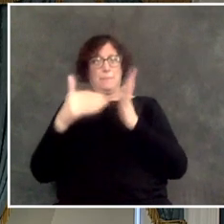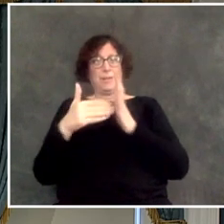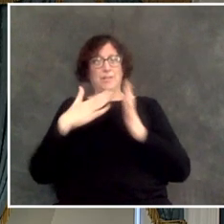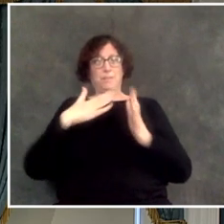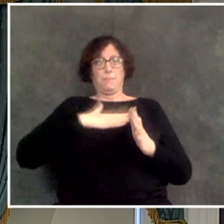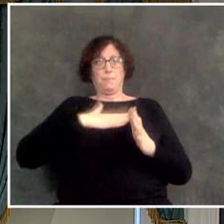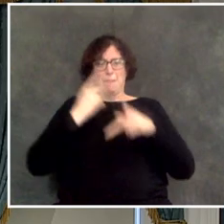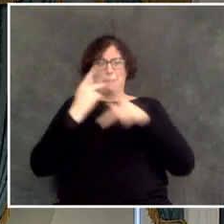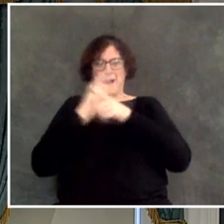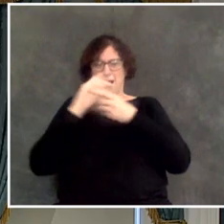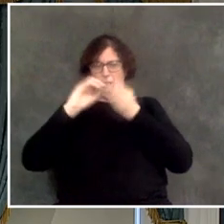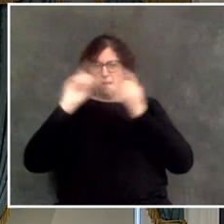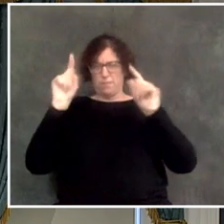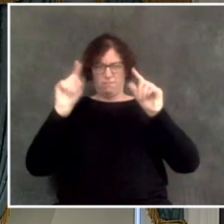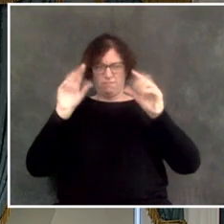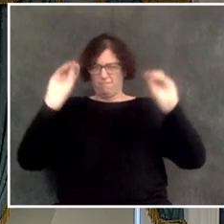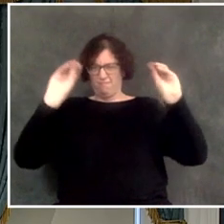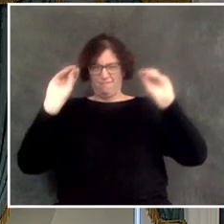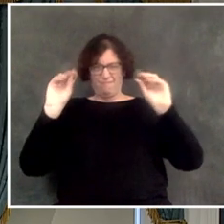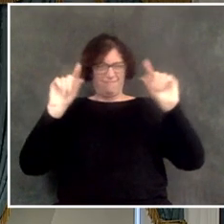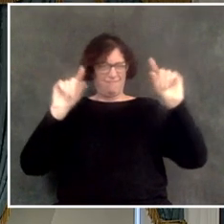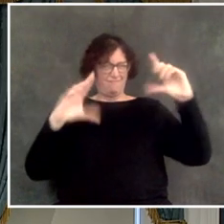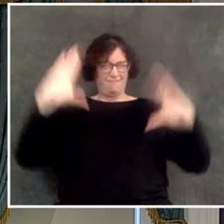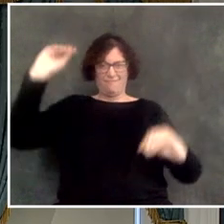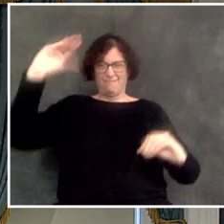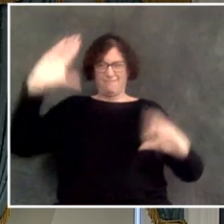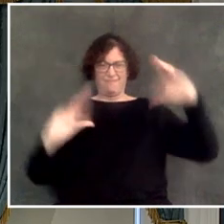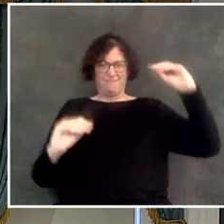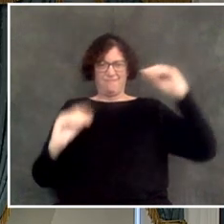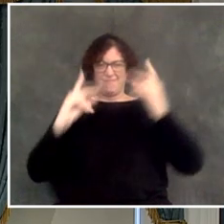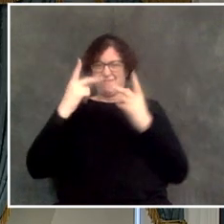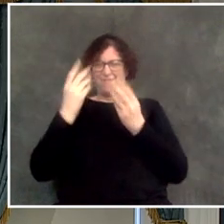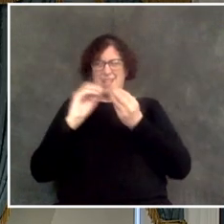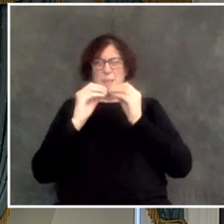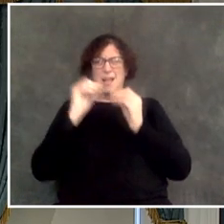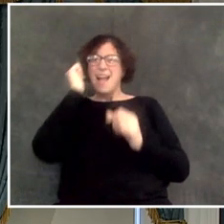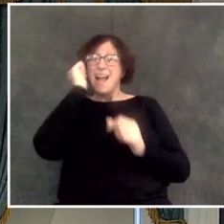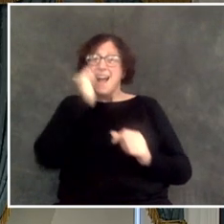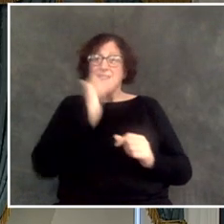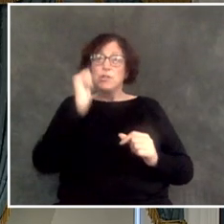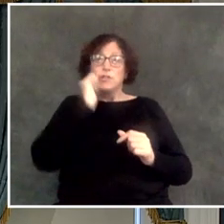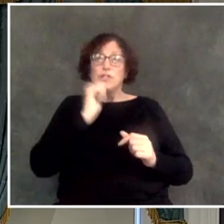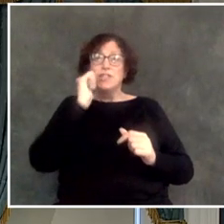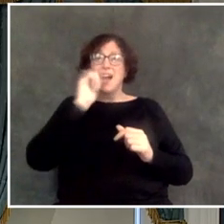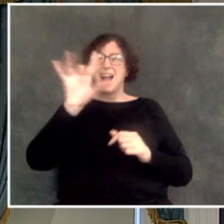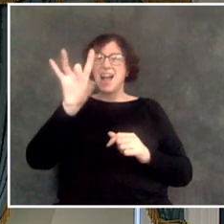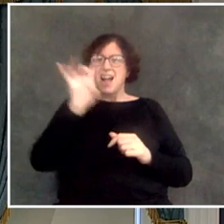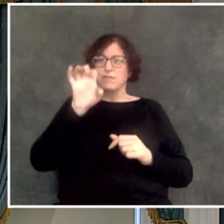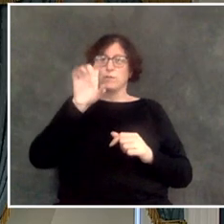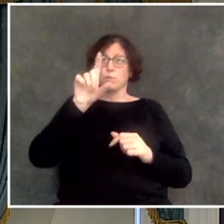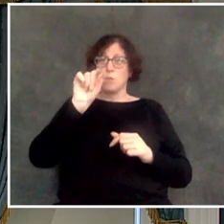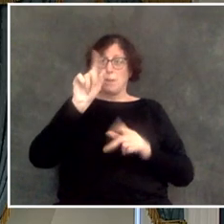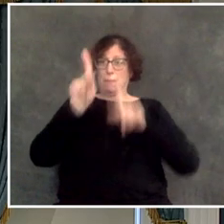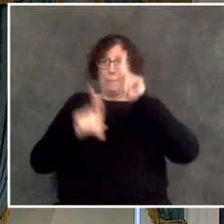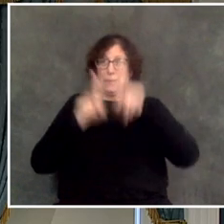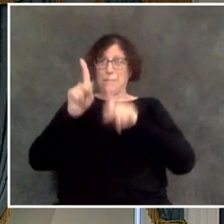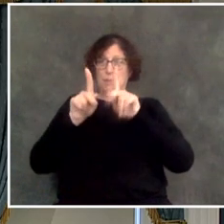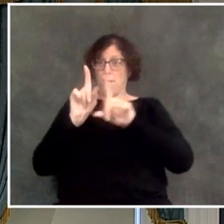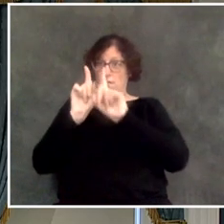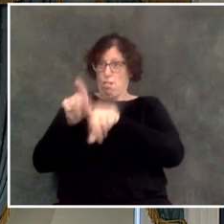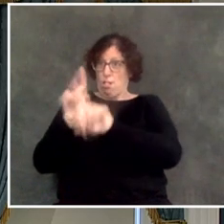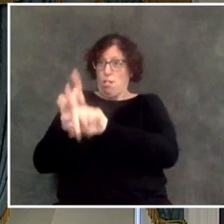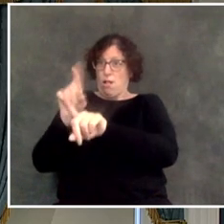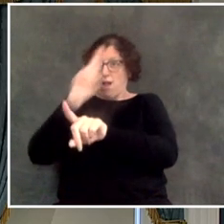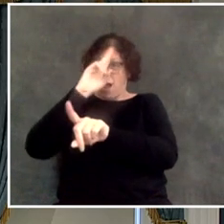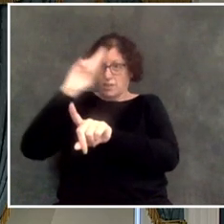or dying. So it seems like your projections aren't really matching the current data.